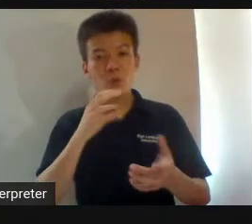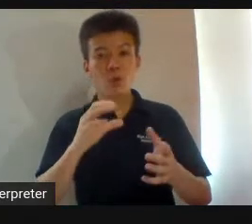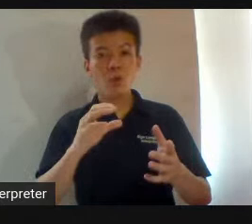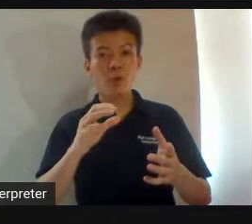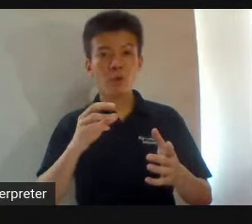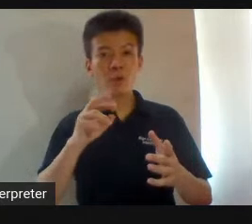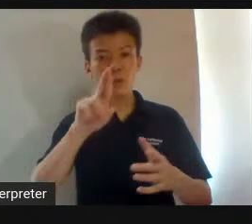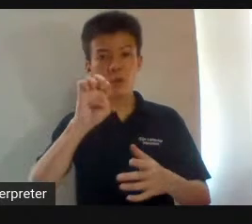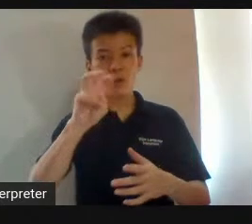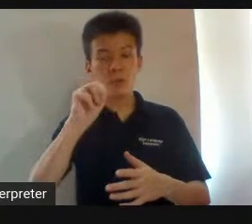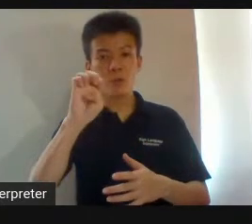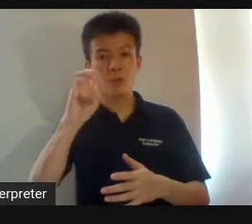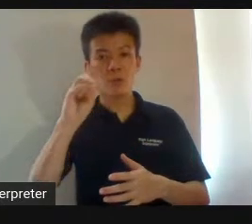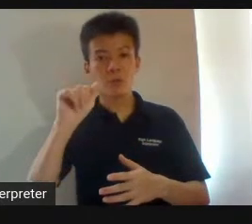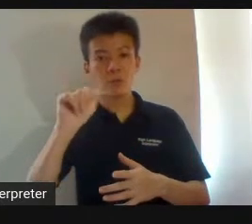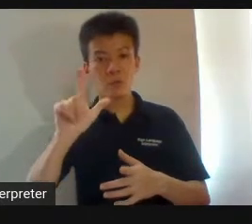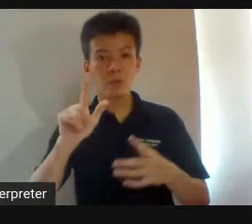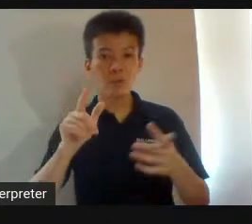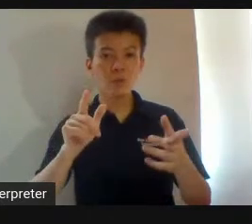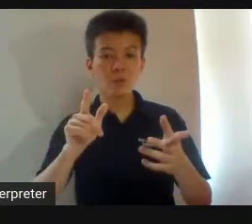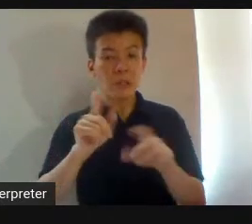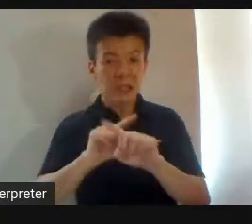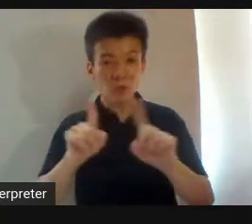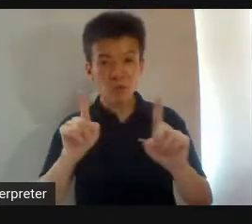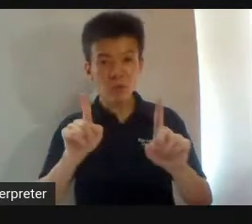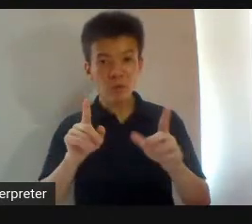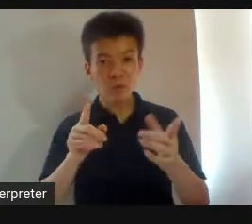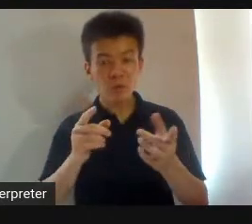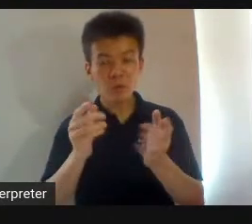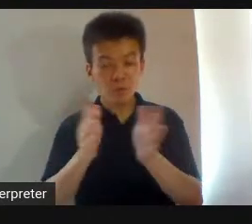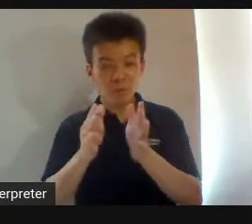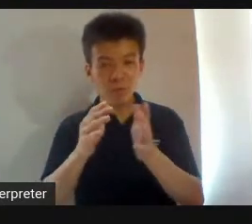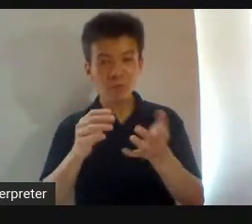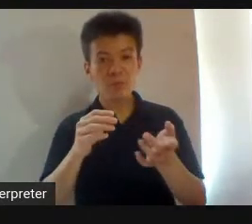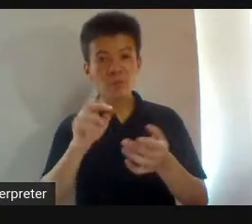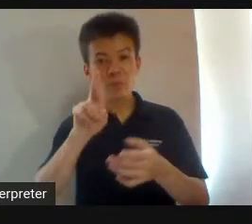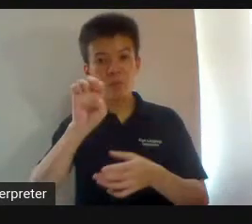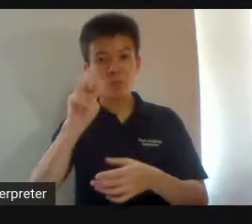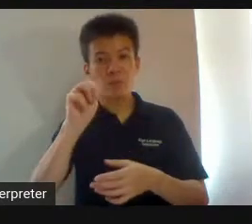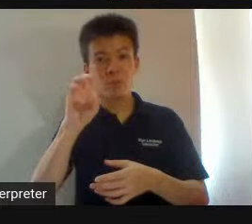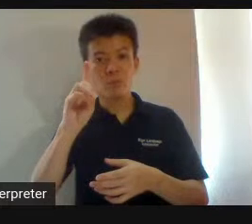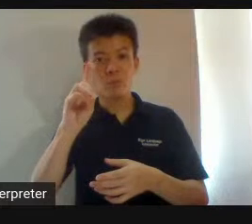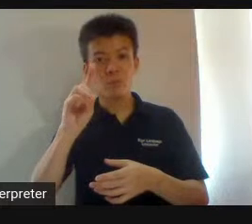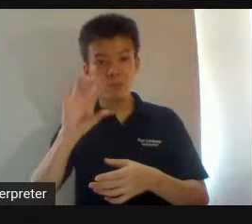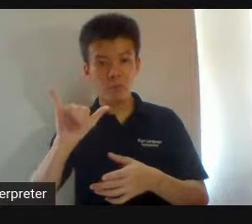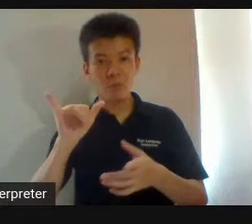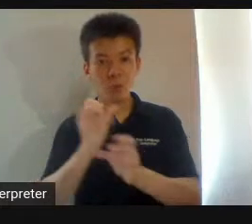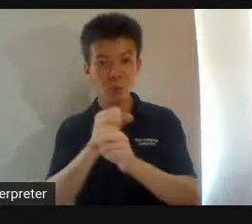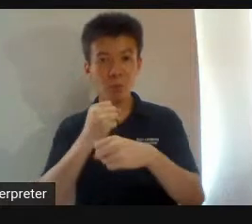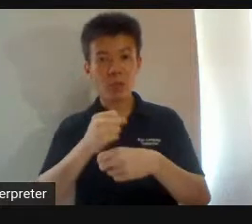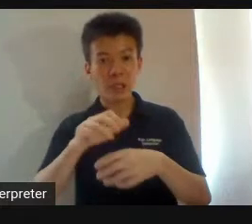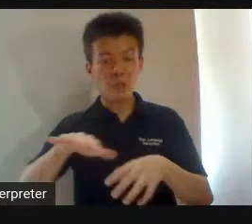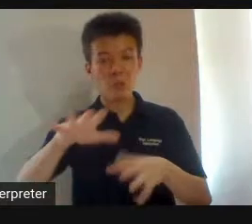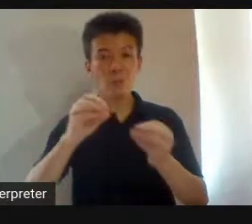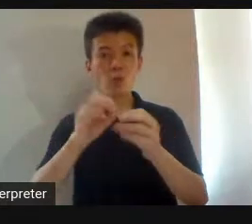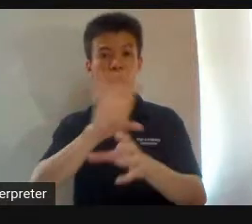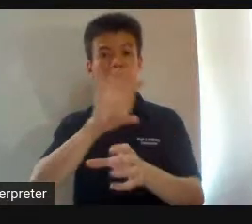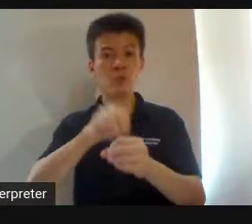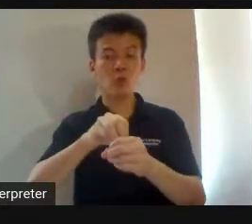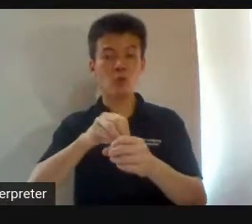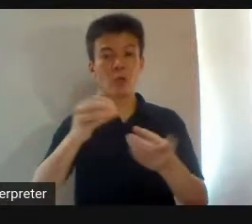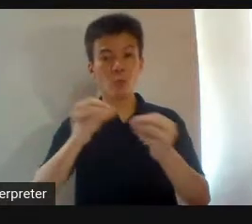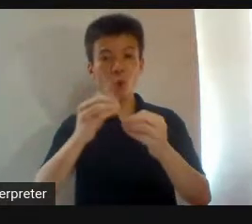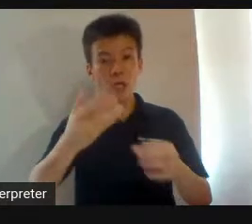remedial differences, little remedies, you know, that we could make the spaces more inclusive and inviting to